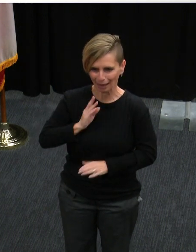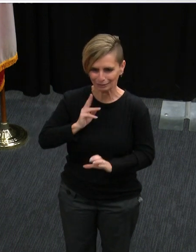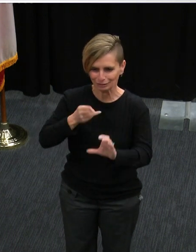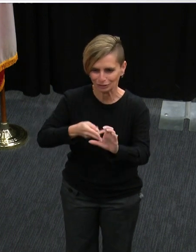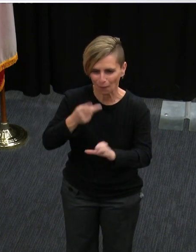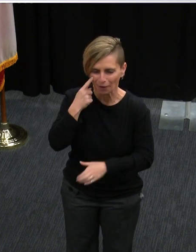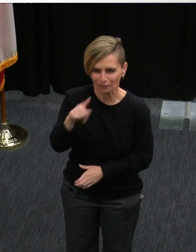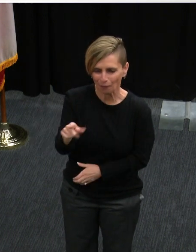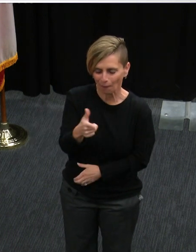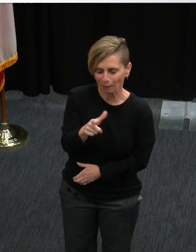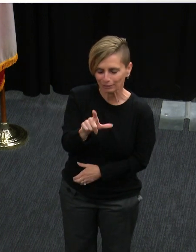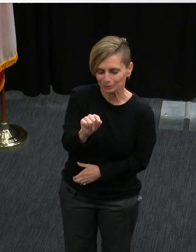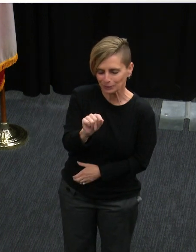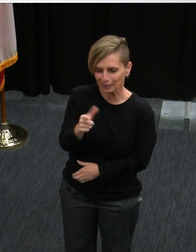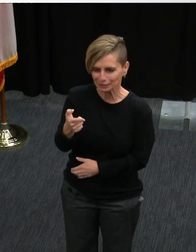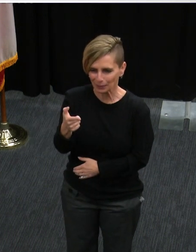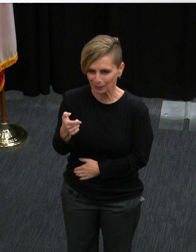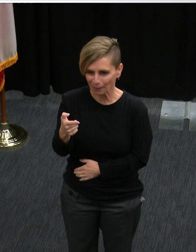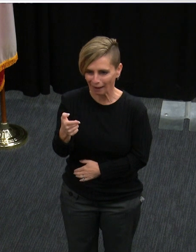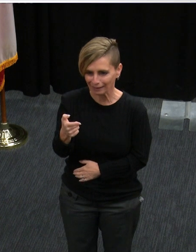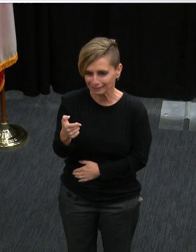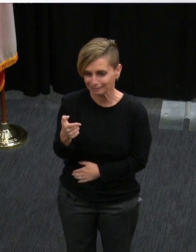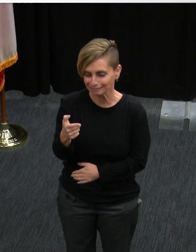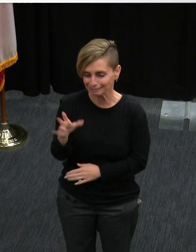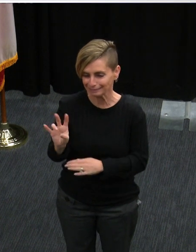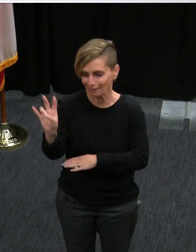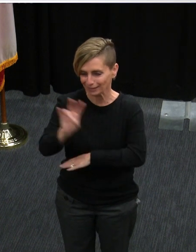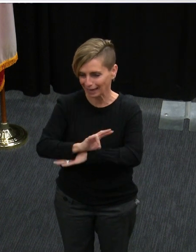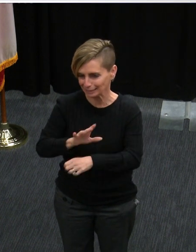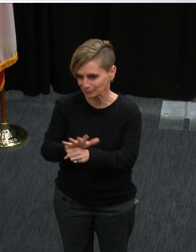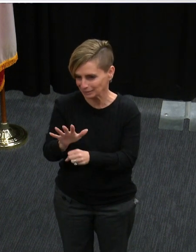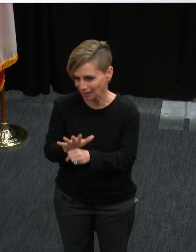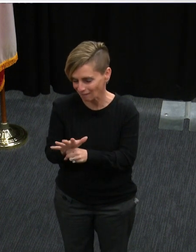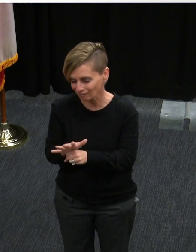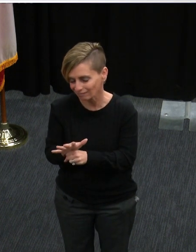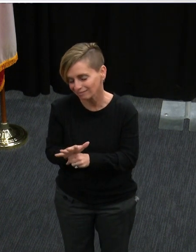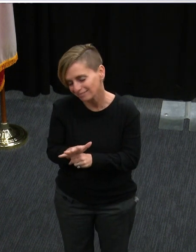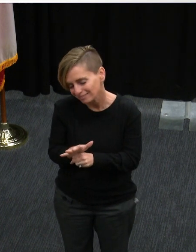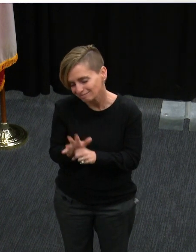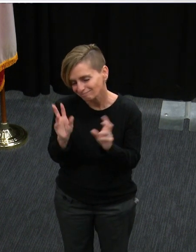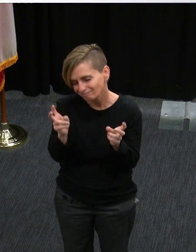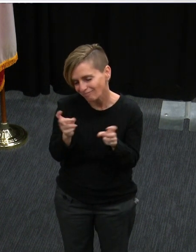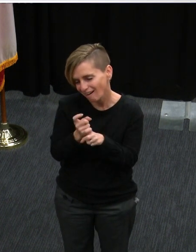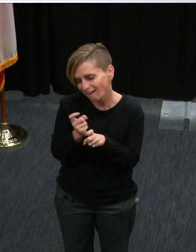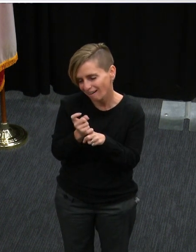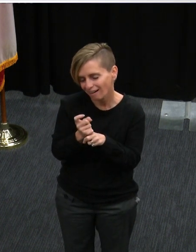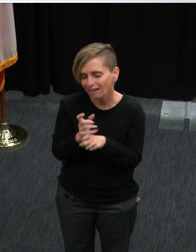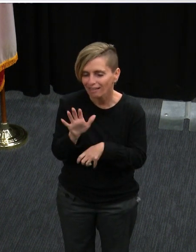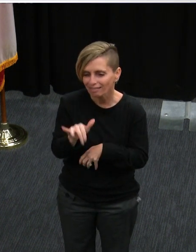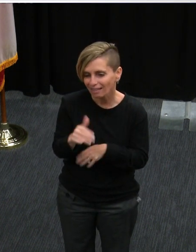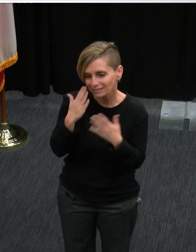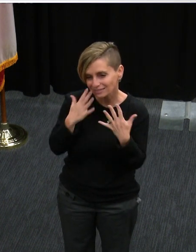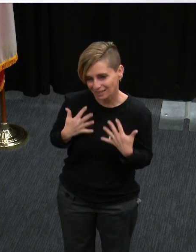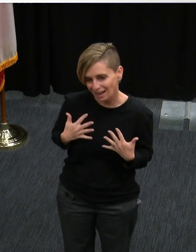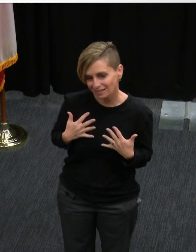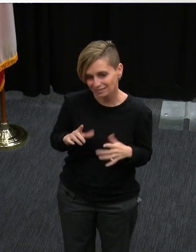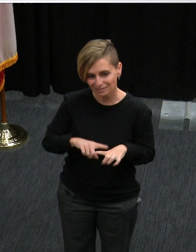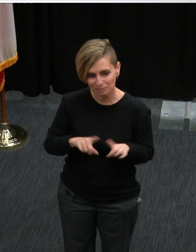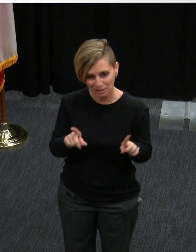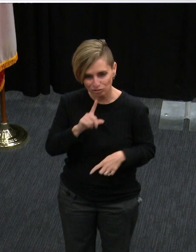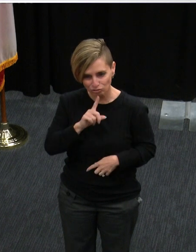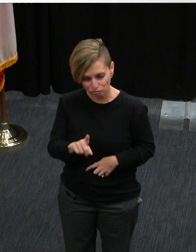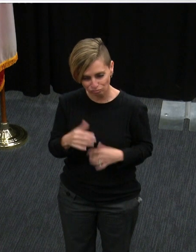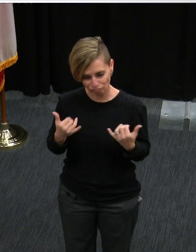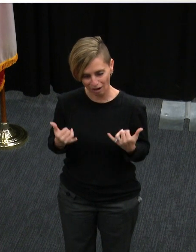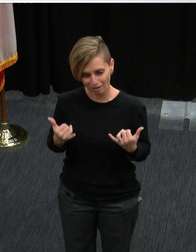enough. It's a humorous thought and some sad commentary, but the reality is that we are in fact in 2021